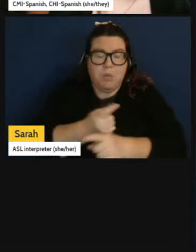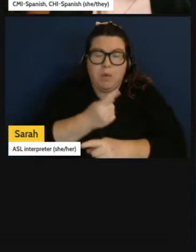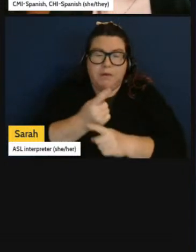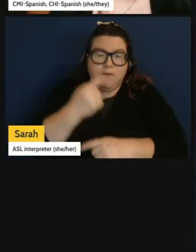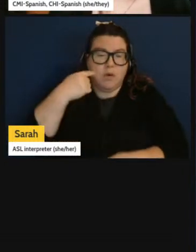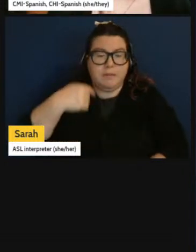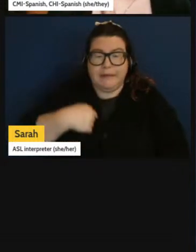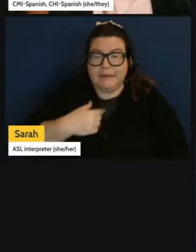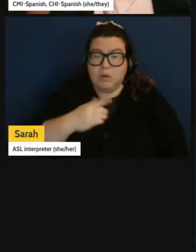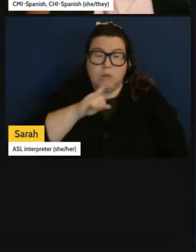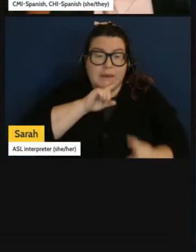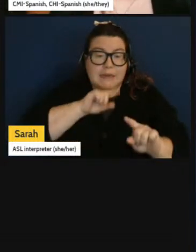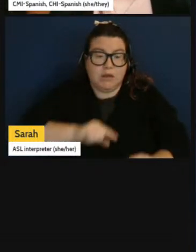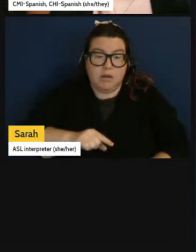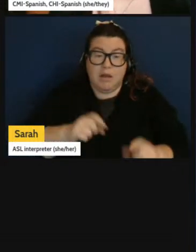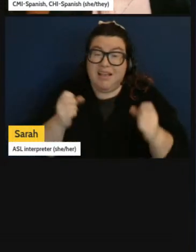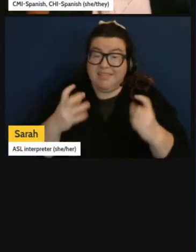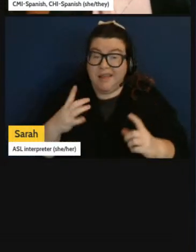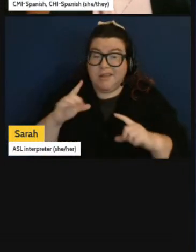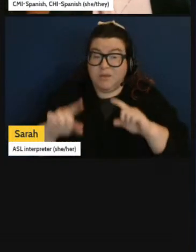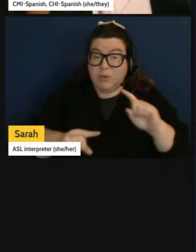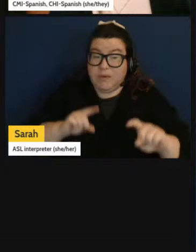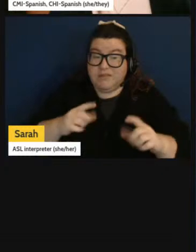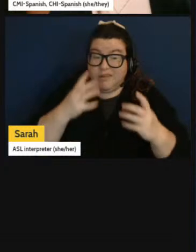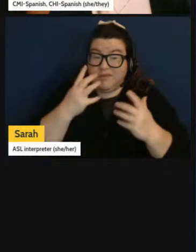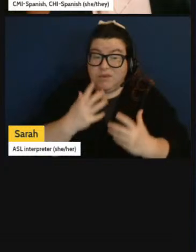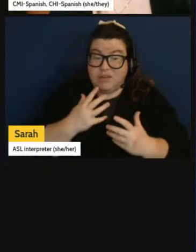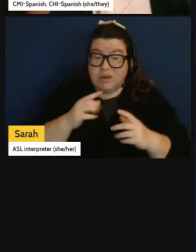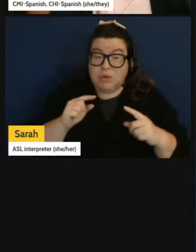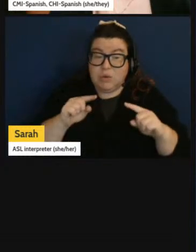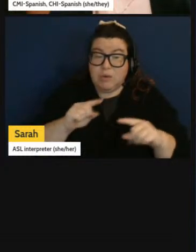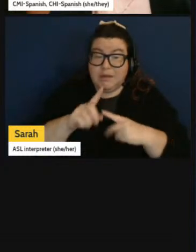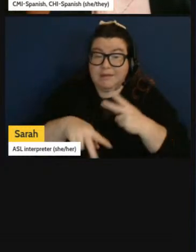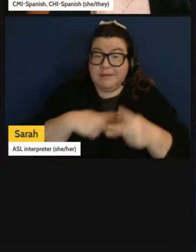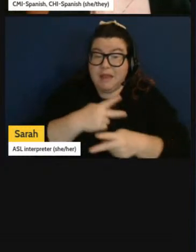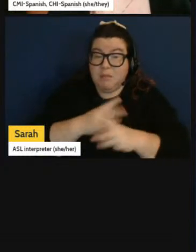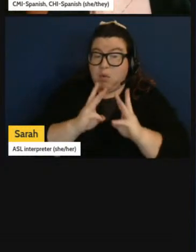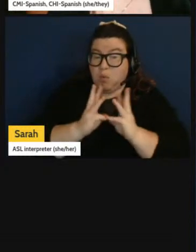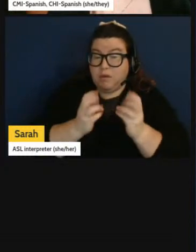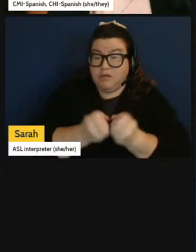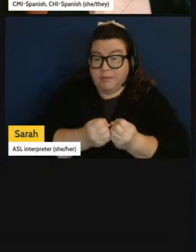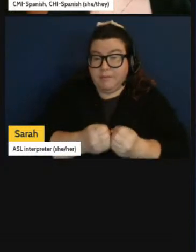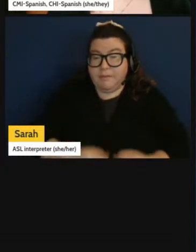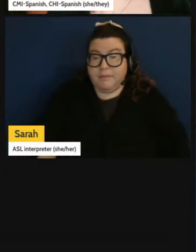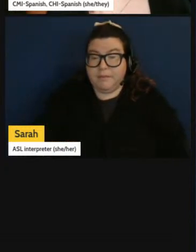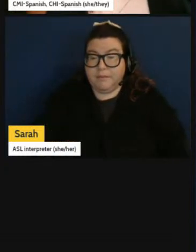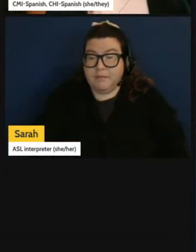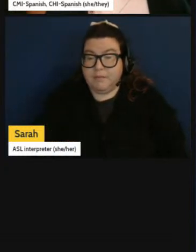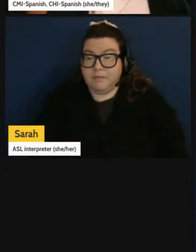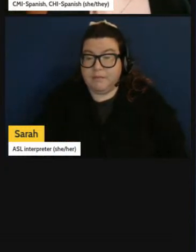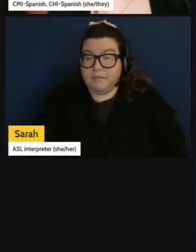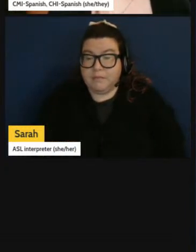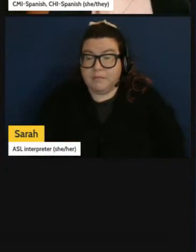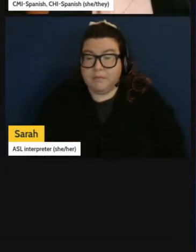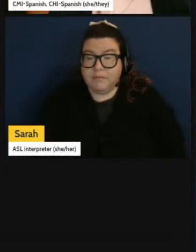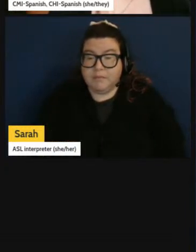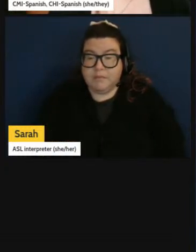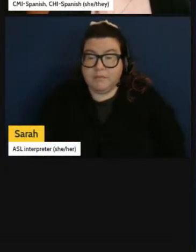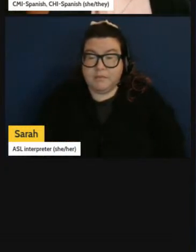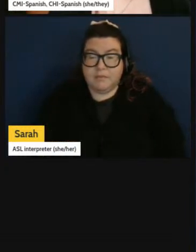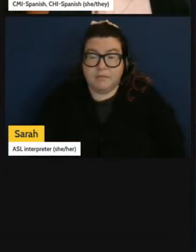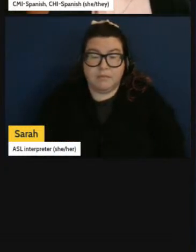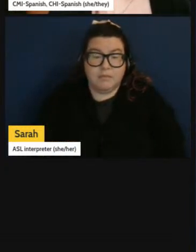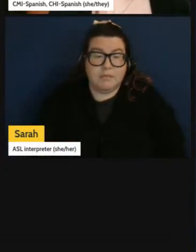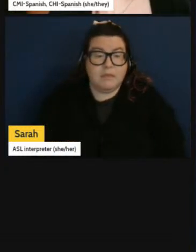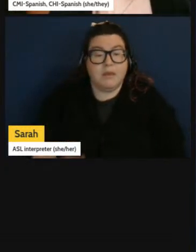to answer, because I do get a lot of those questions, unfortunately, during this type of workshop. Another thing I would really like you all to